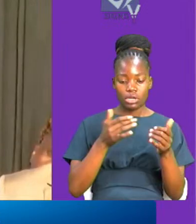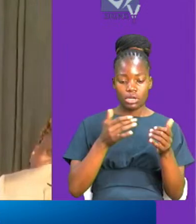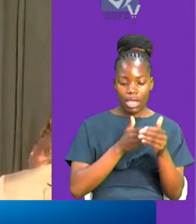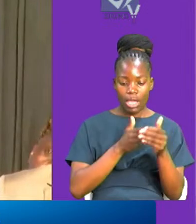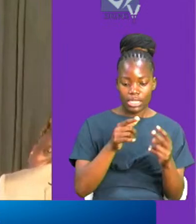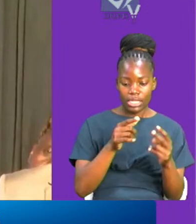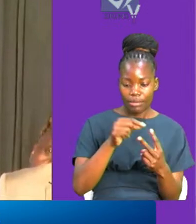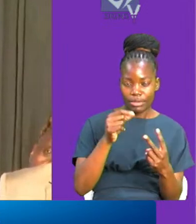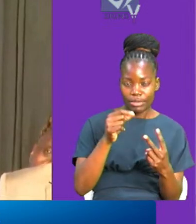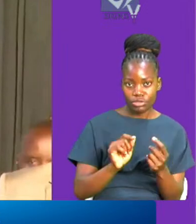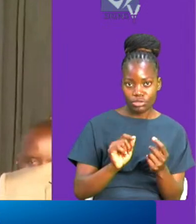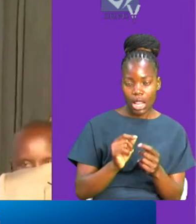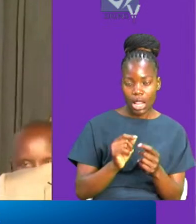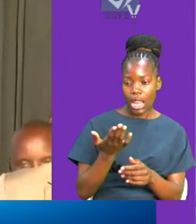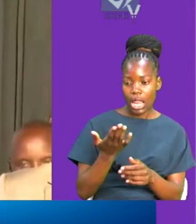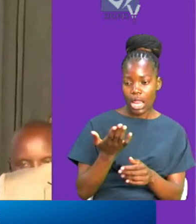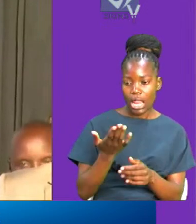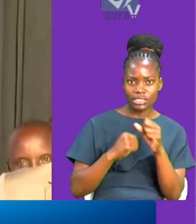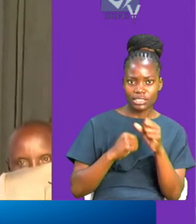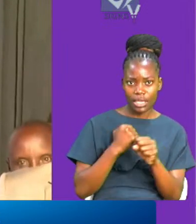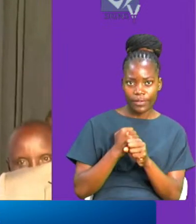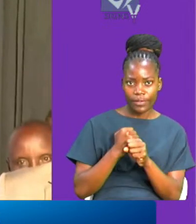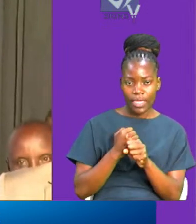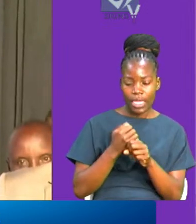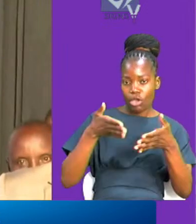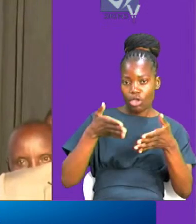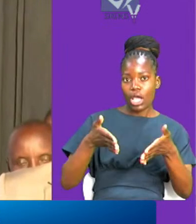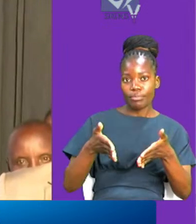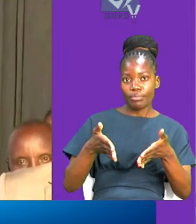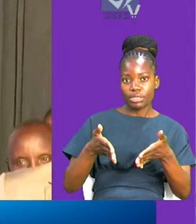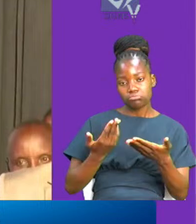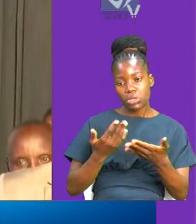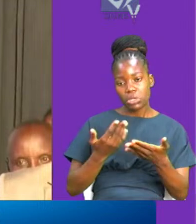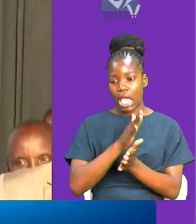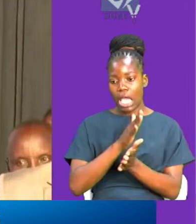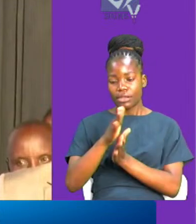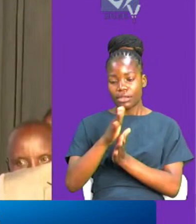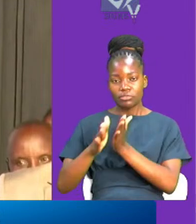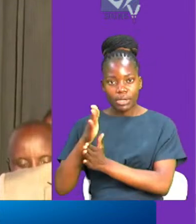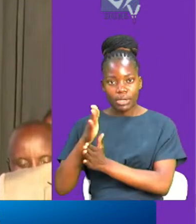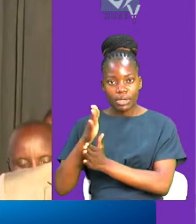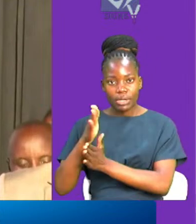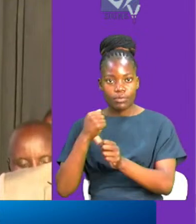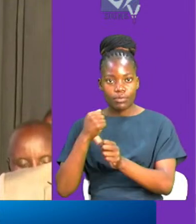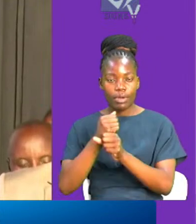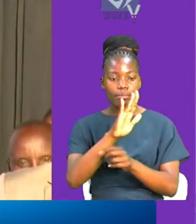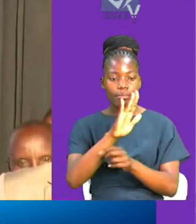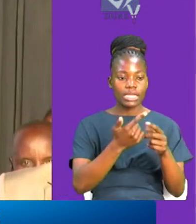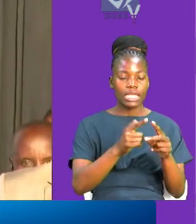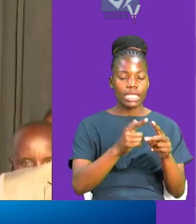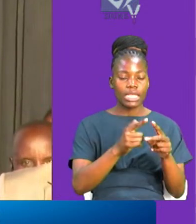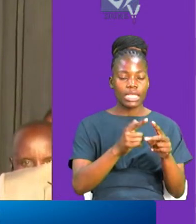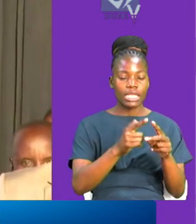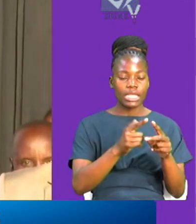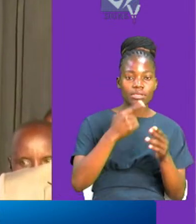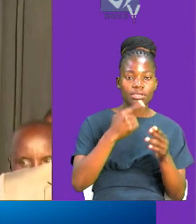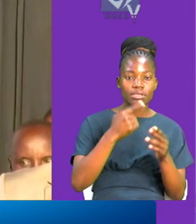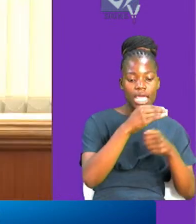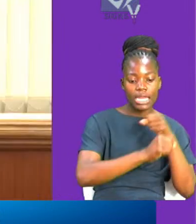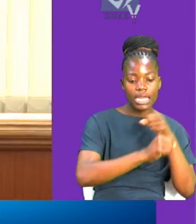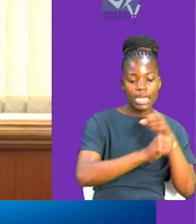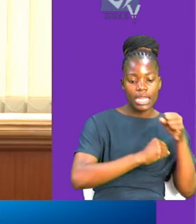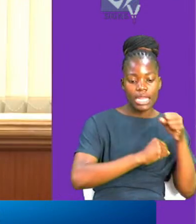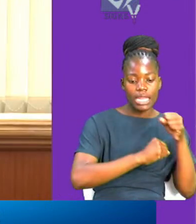tu just last year. Ako hapa ndio ana settle down kupanga kazi. Wewe unaanza kusema ati mimi in 9 years in 30